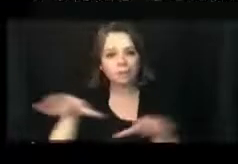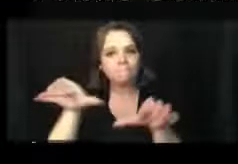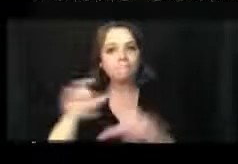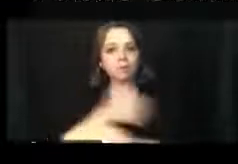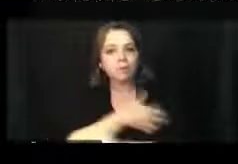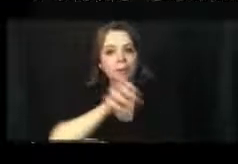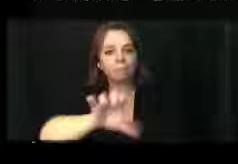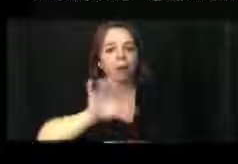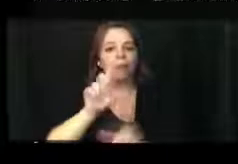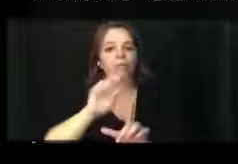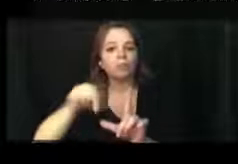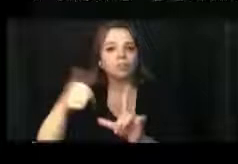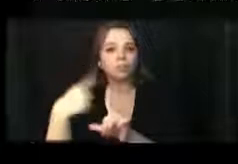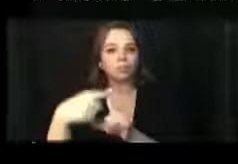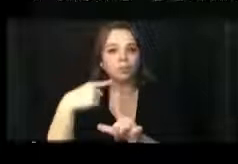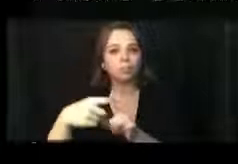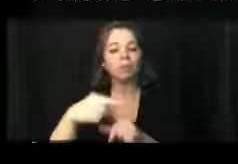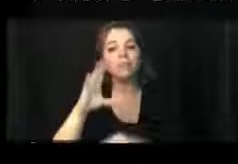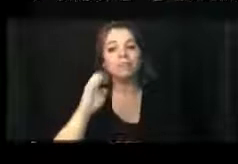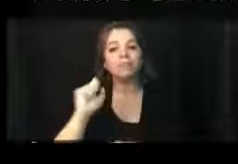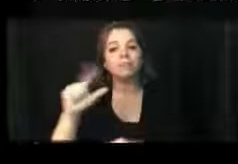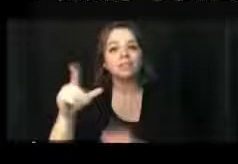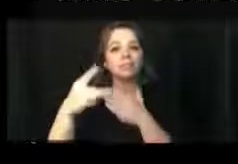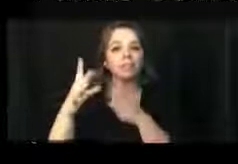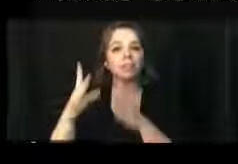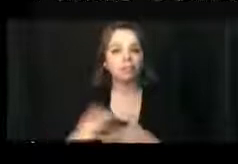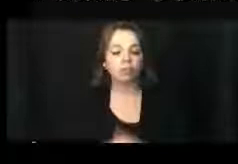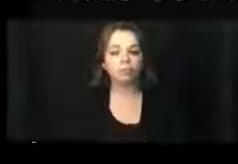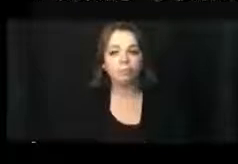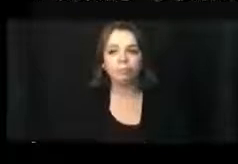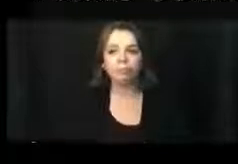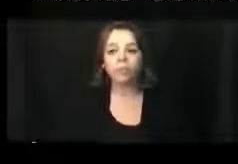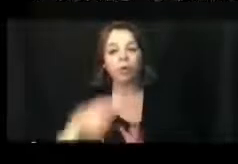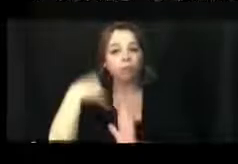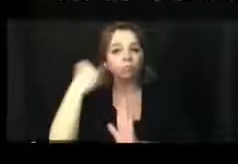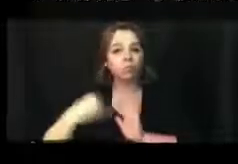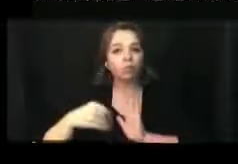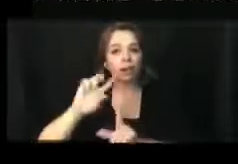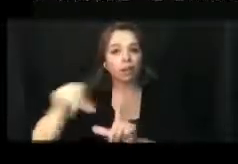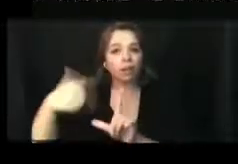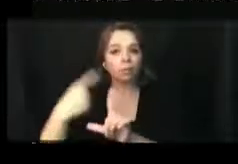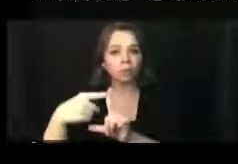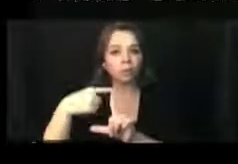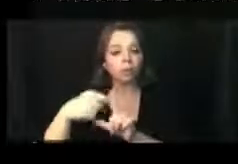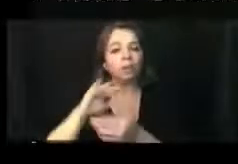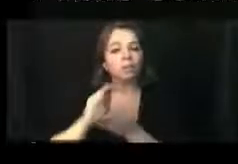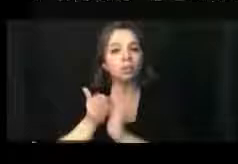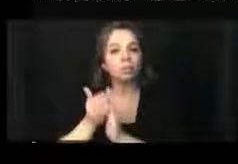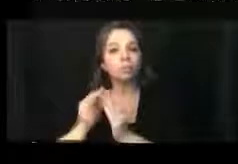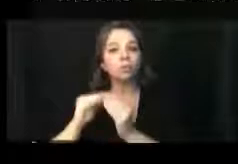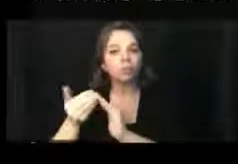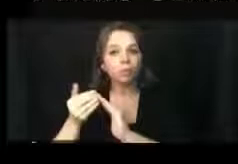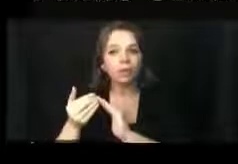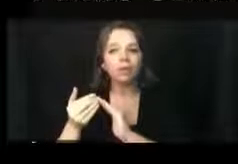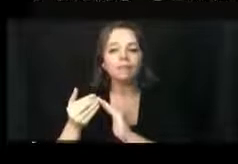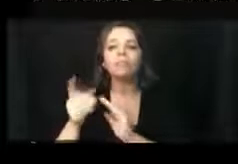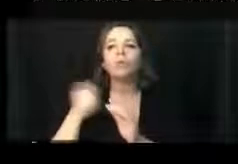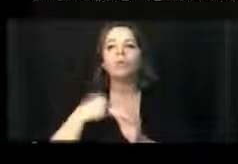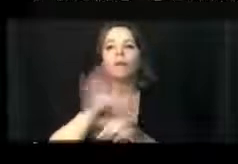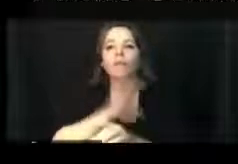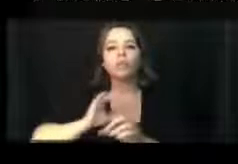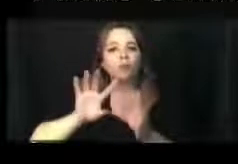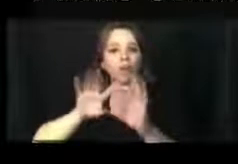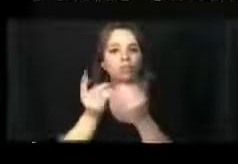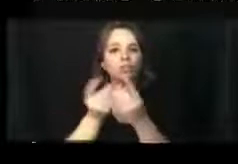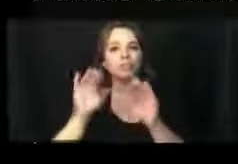leadership. And so when we were drawing LGBTQ plus districts that empower the community, we have a congressional district that extends eastward,